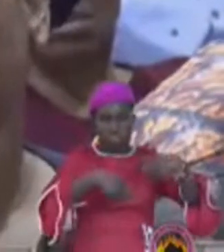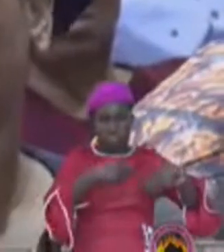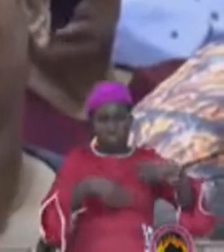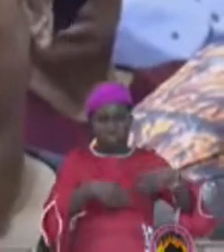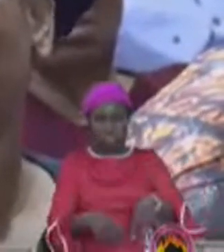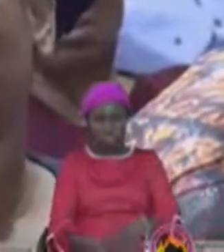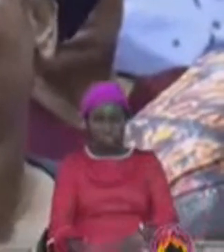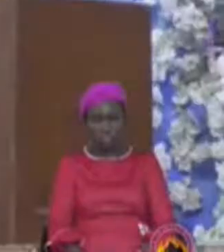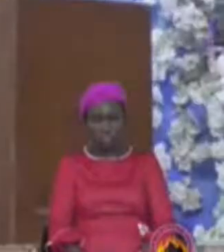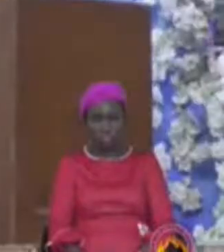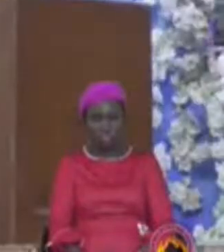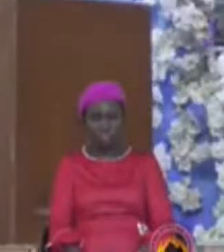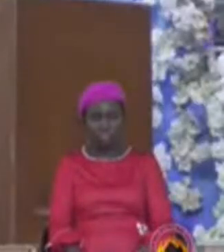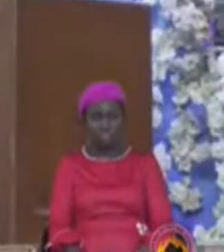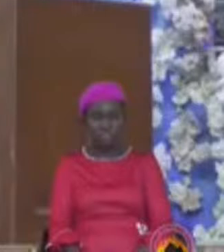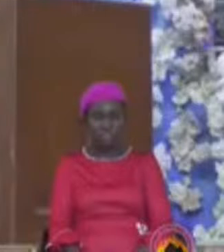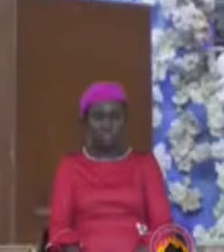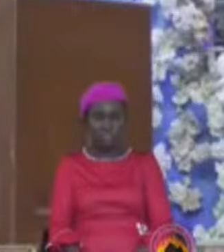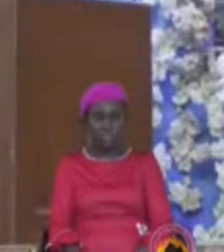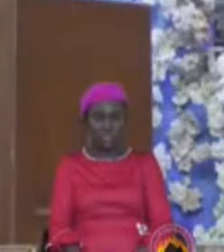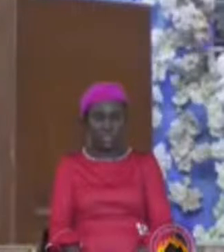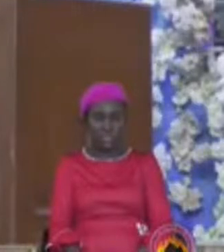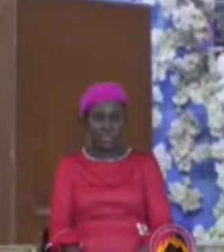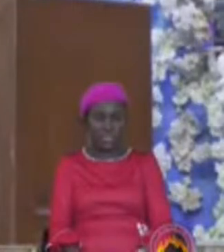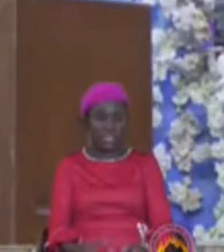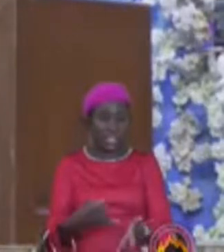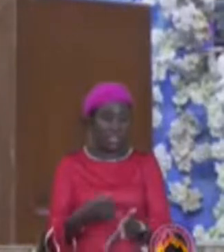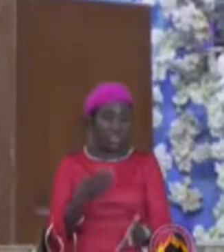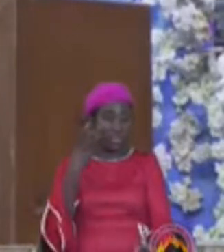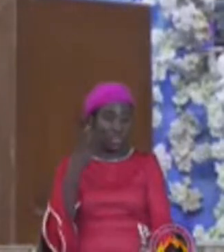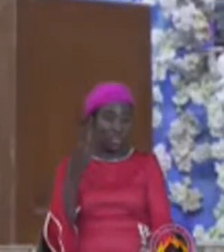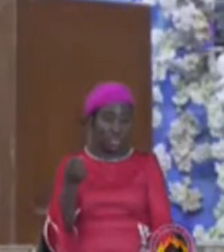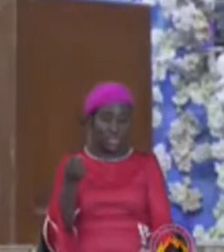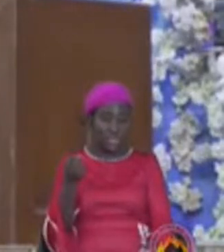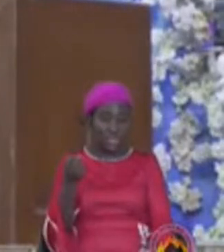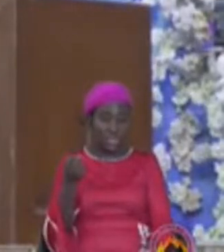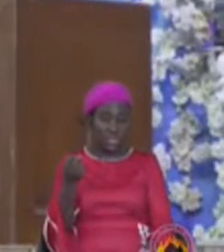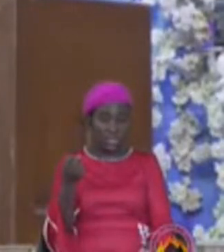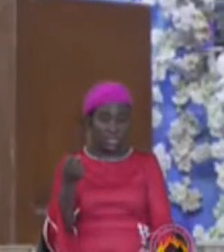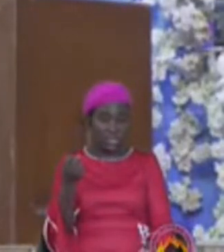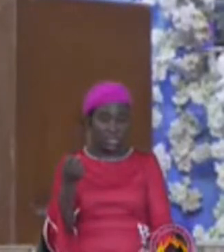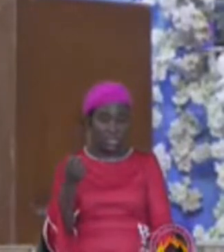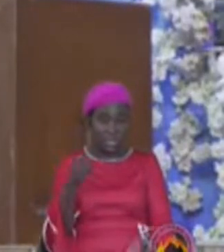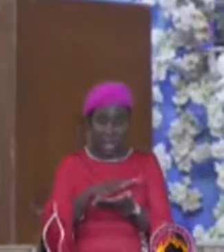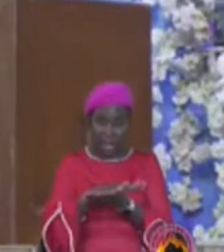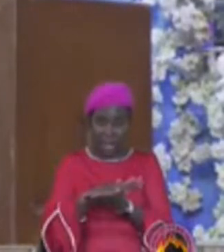There was clear that the frog that disappeared.